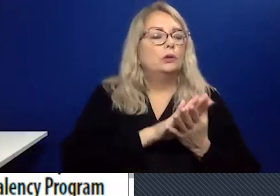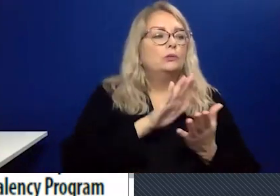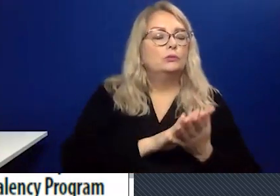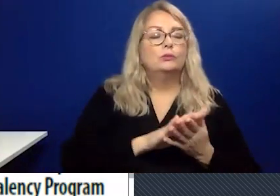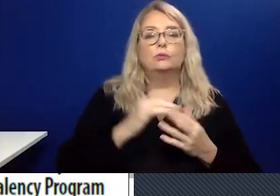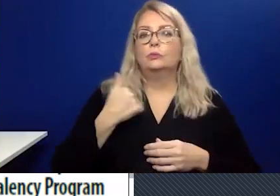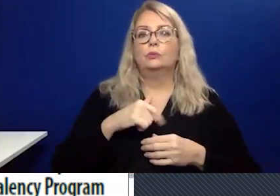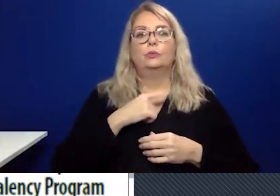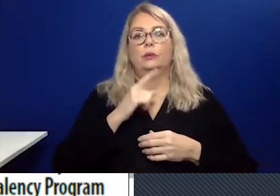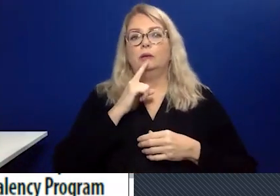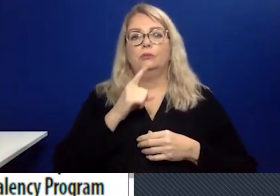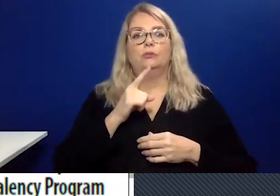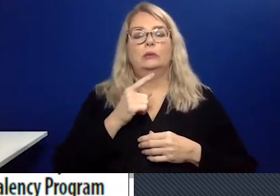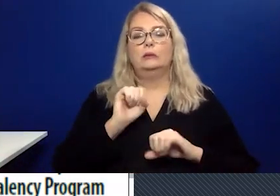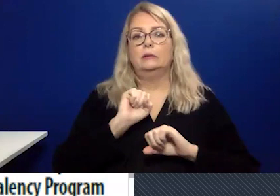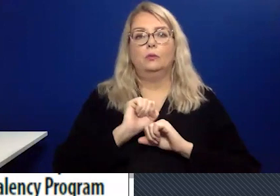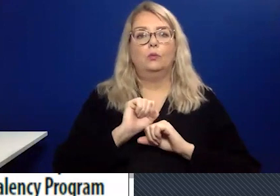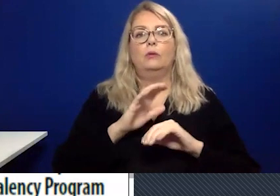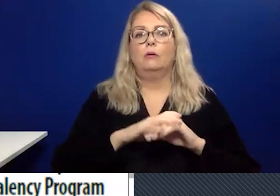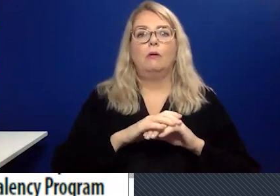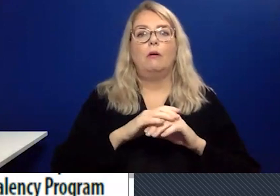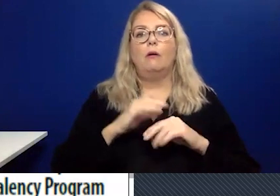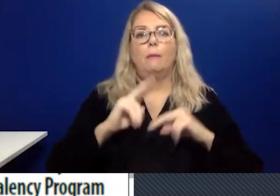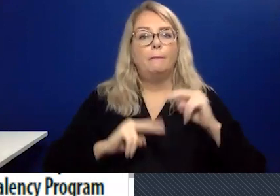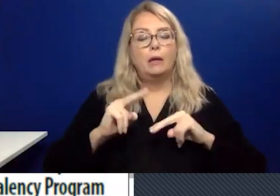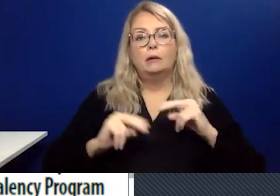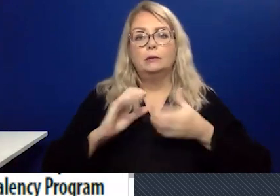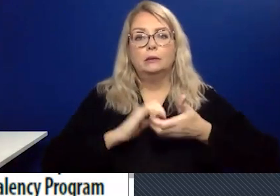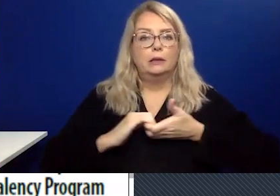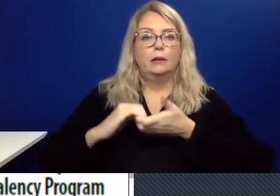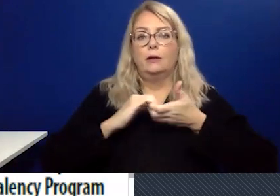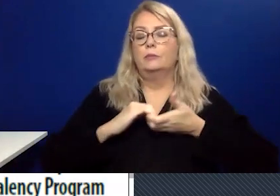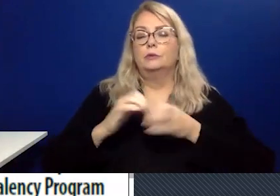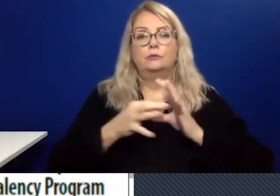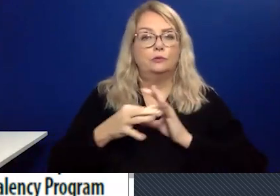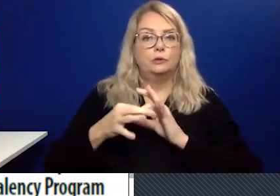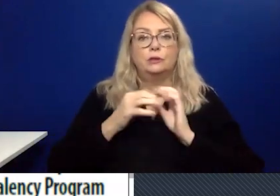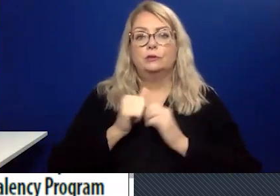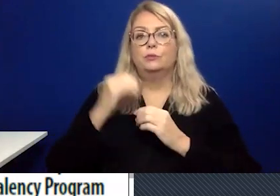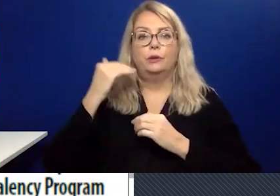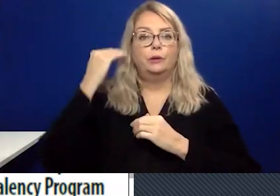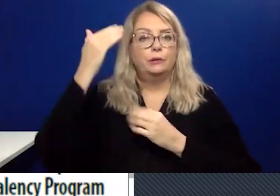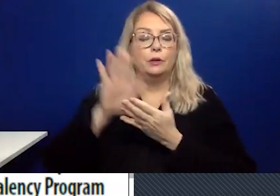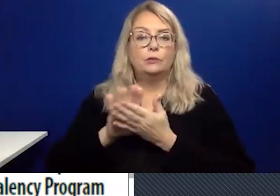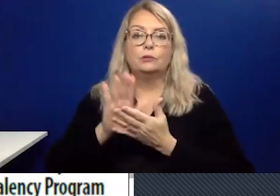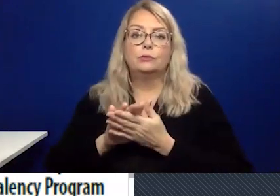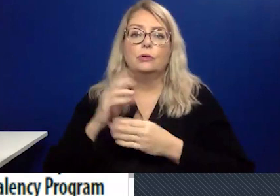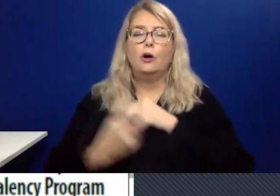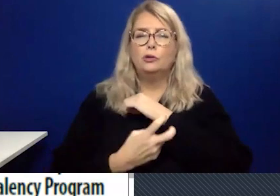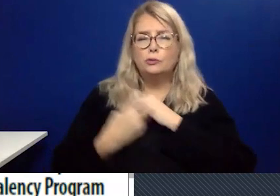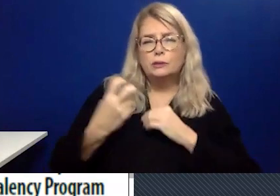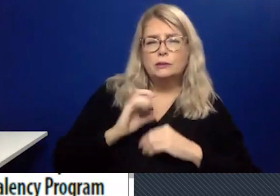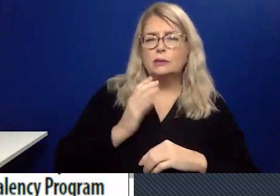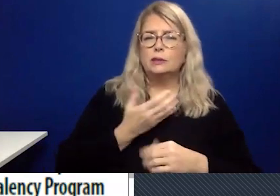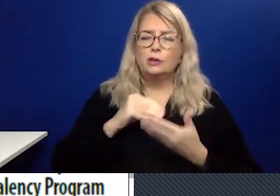really worked towards building a very collaborative relationship with our adult schools. So nobody feels like, oh, you're stealing our students or you're taking